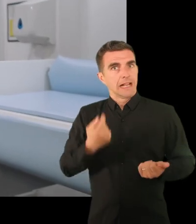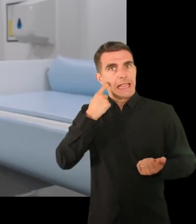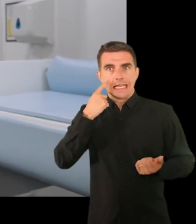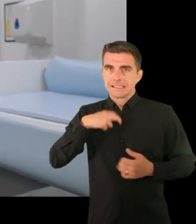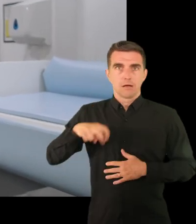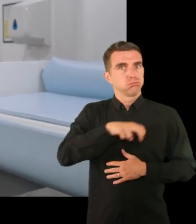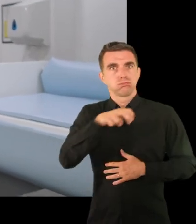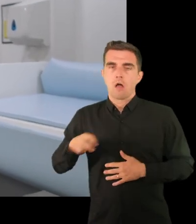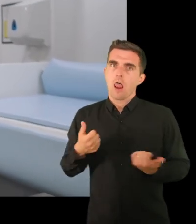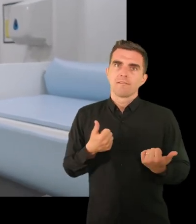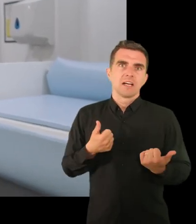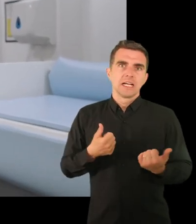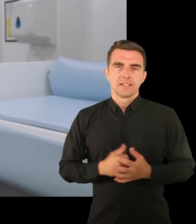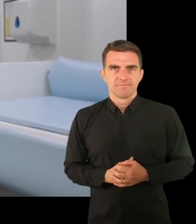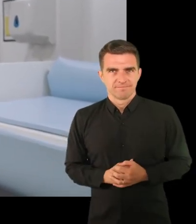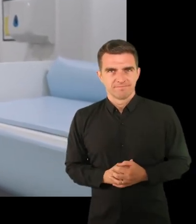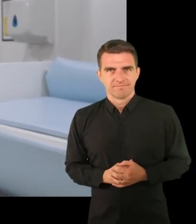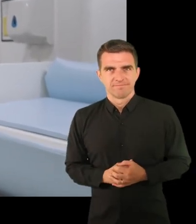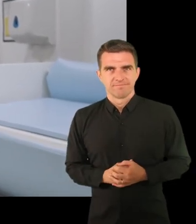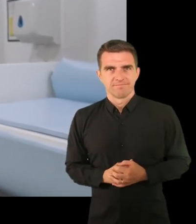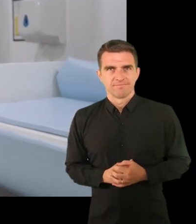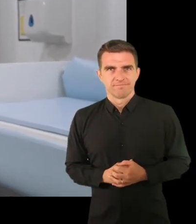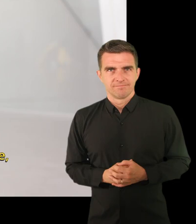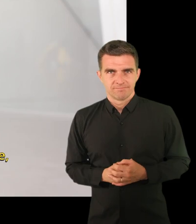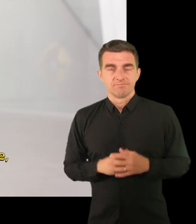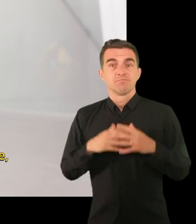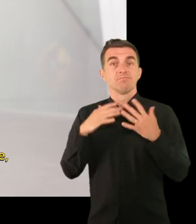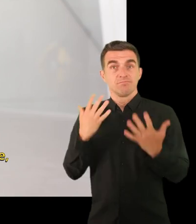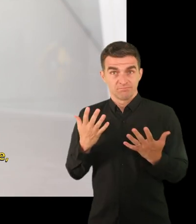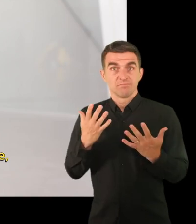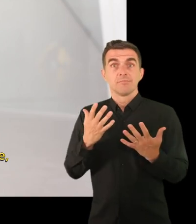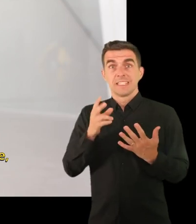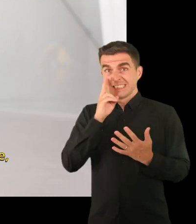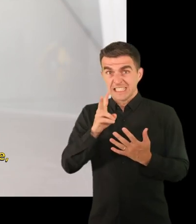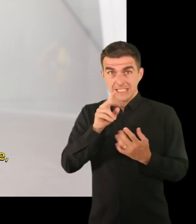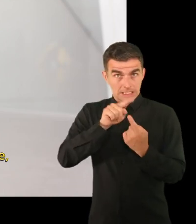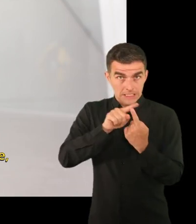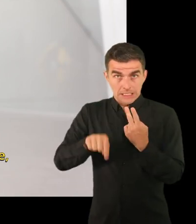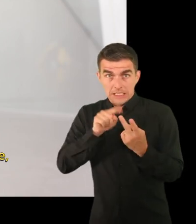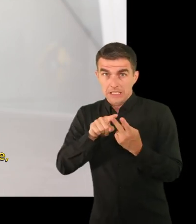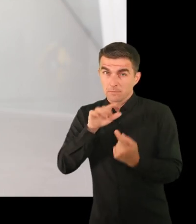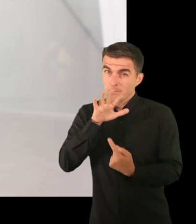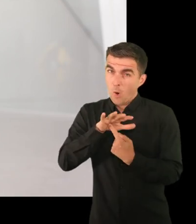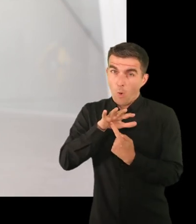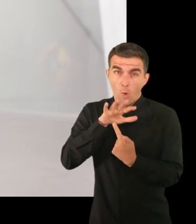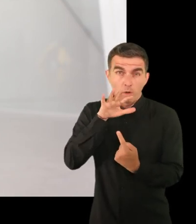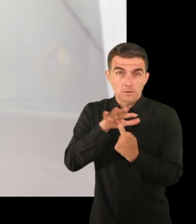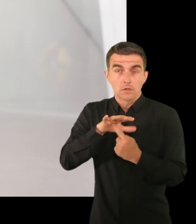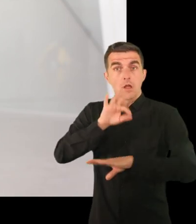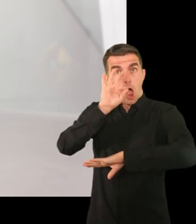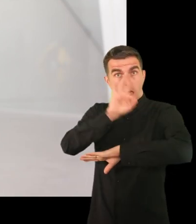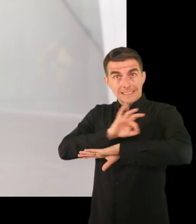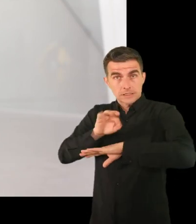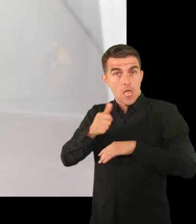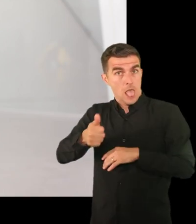toilet. I'm able to get around much easier. To distinguish the two and how important they are, I think it's really